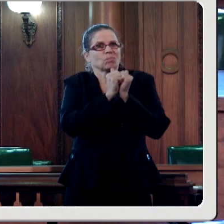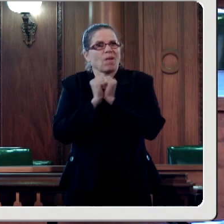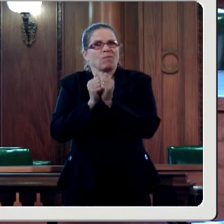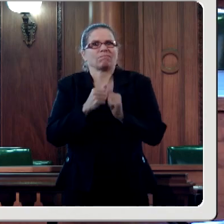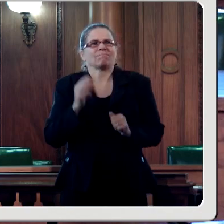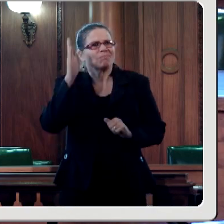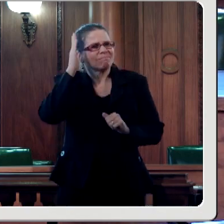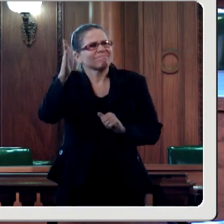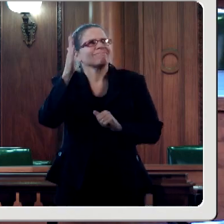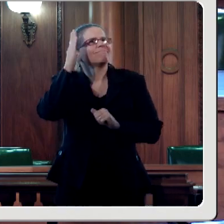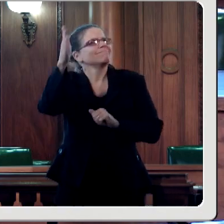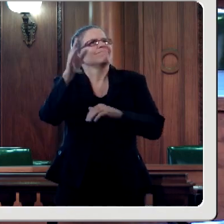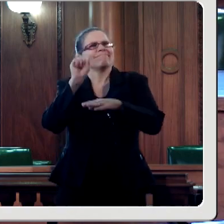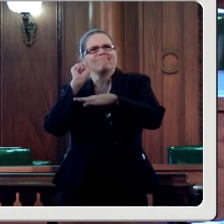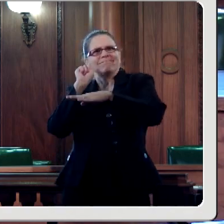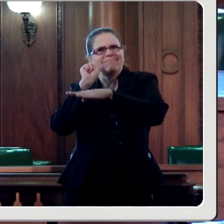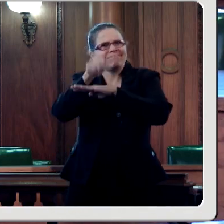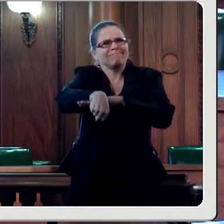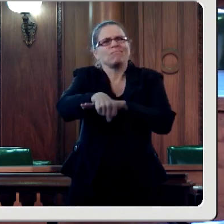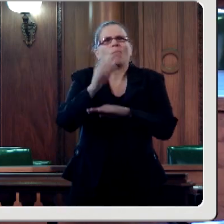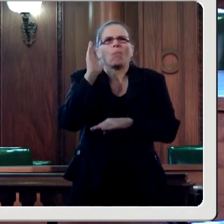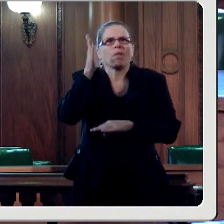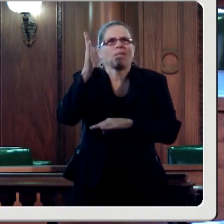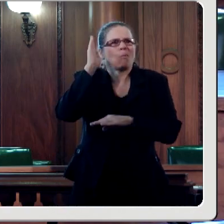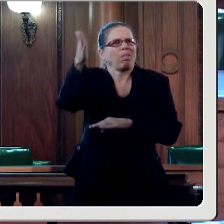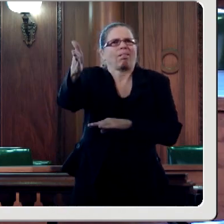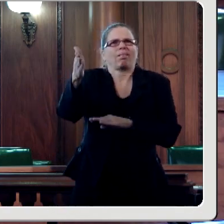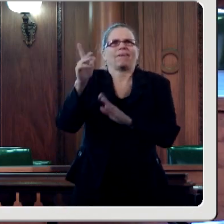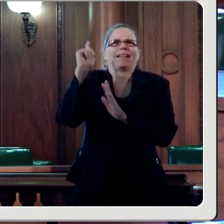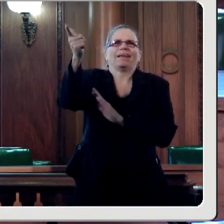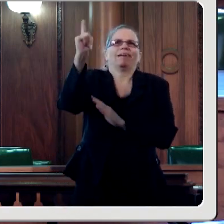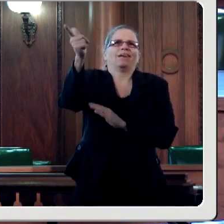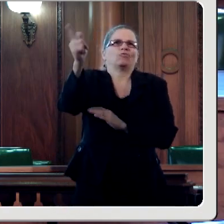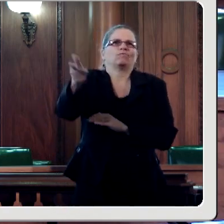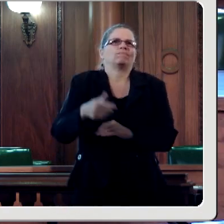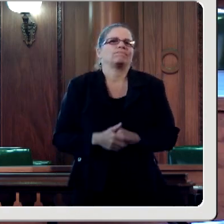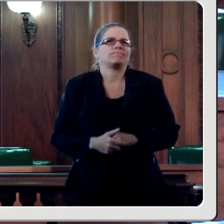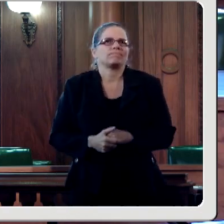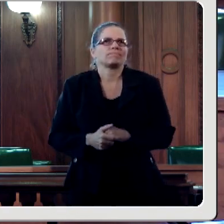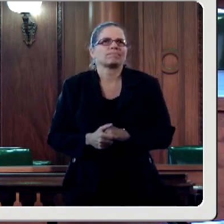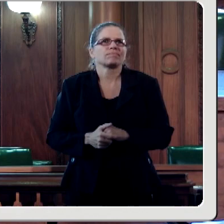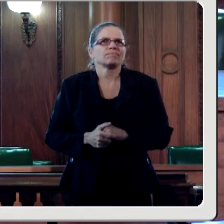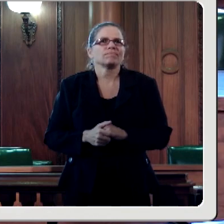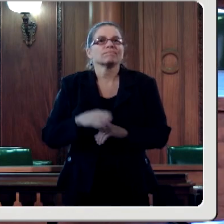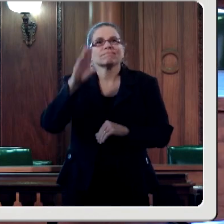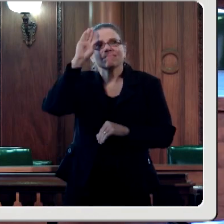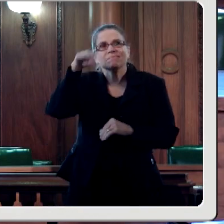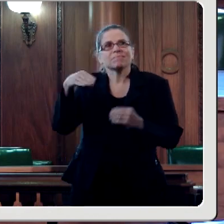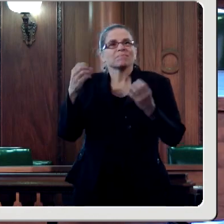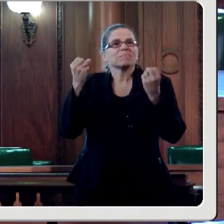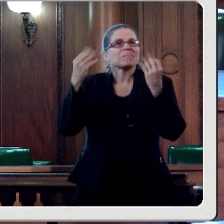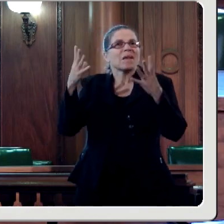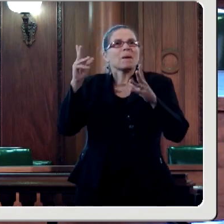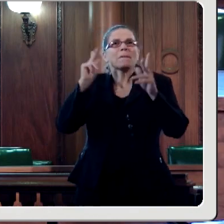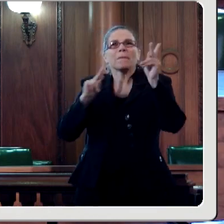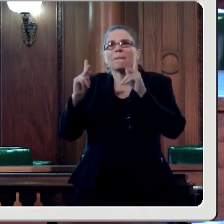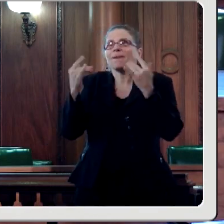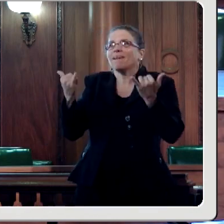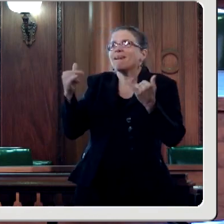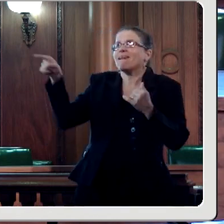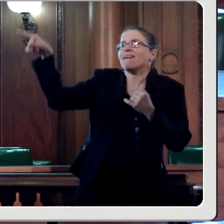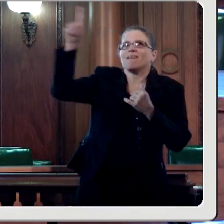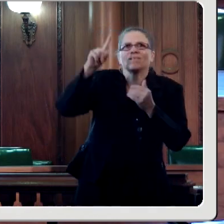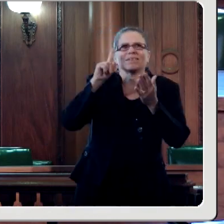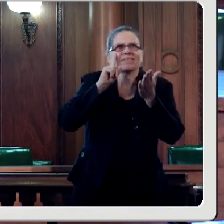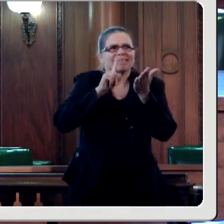coronavirus pandemic. And I know the powers that be are working very hard to get a vaccine. But